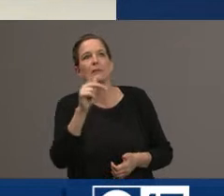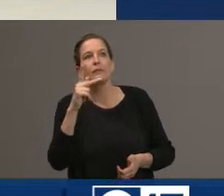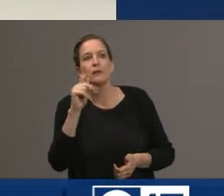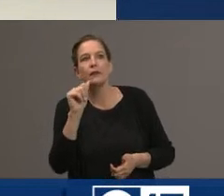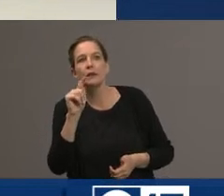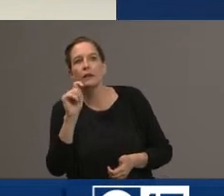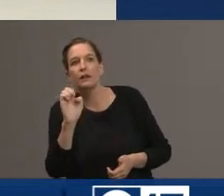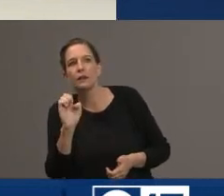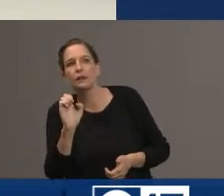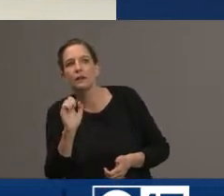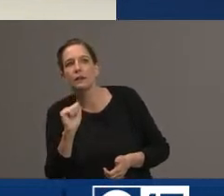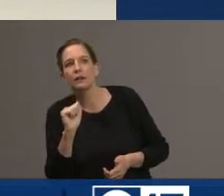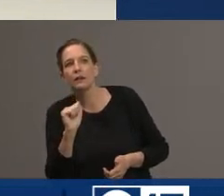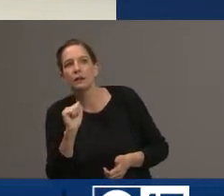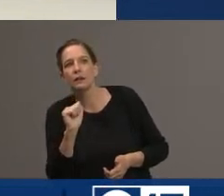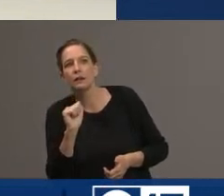ahead.